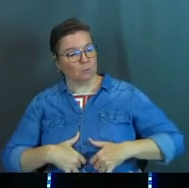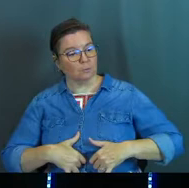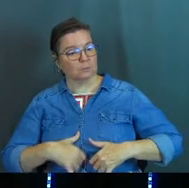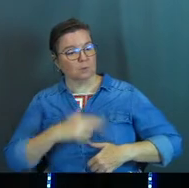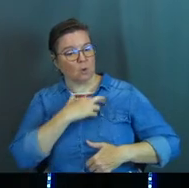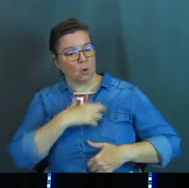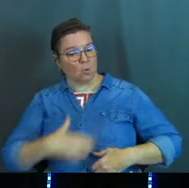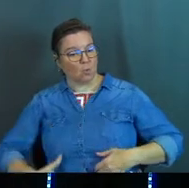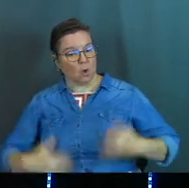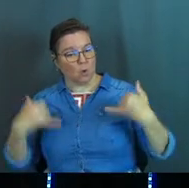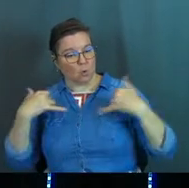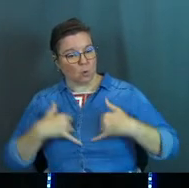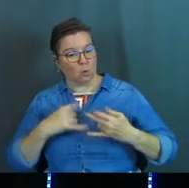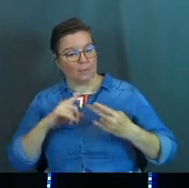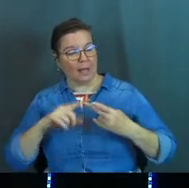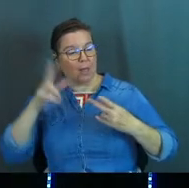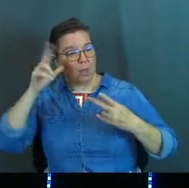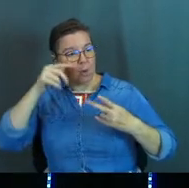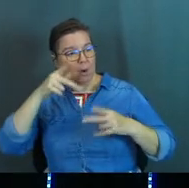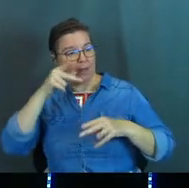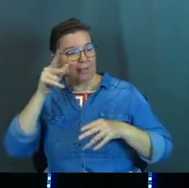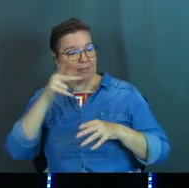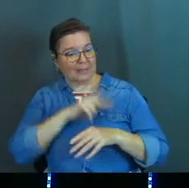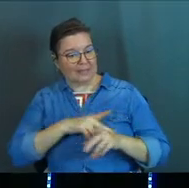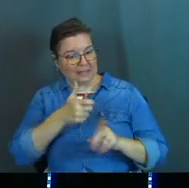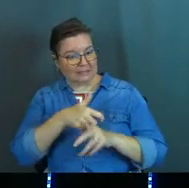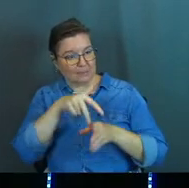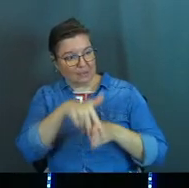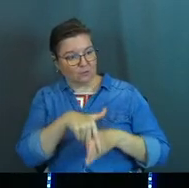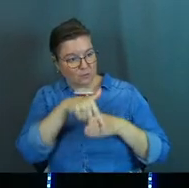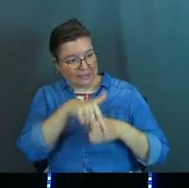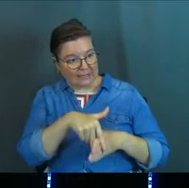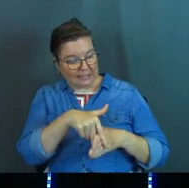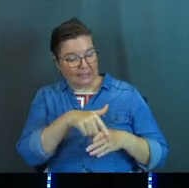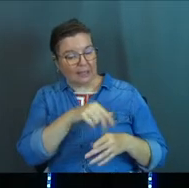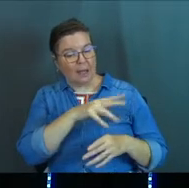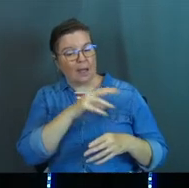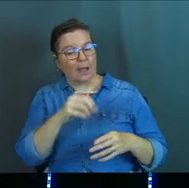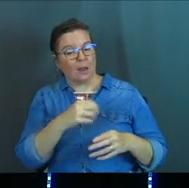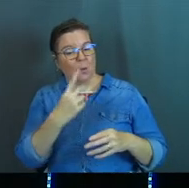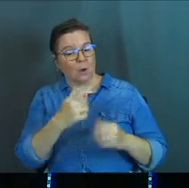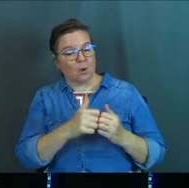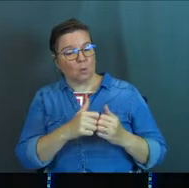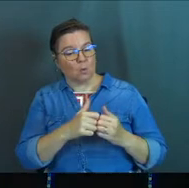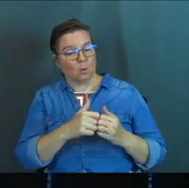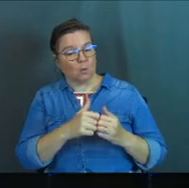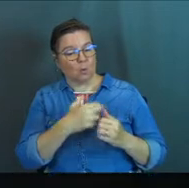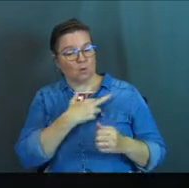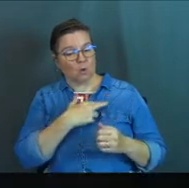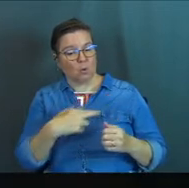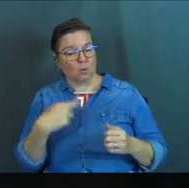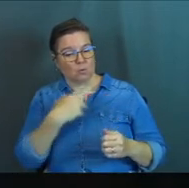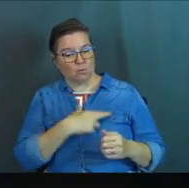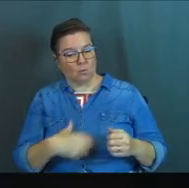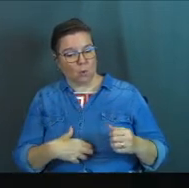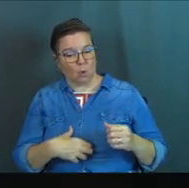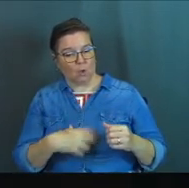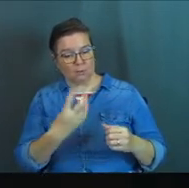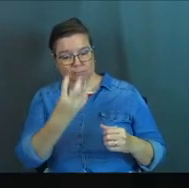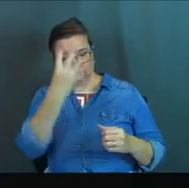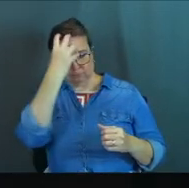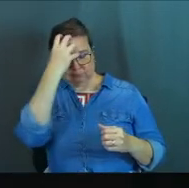royal robes, as well as a horse that the king himself has ridden, and one with a royal emblem on its